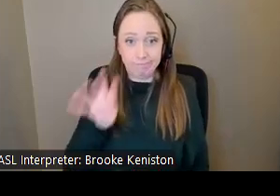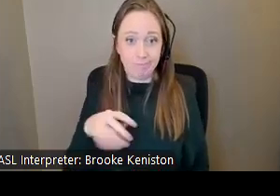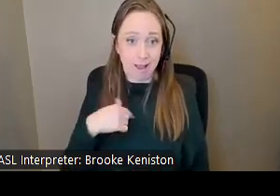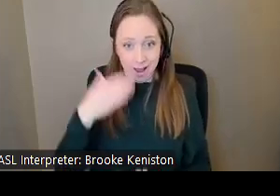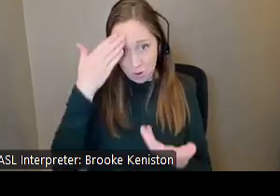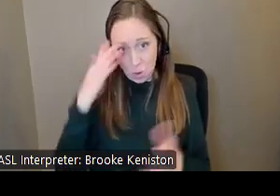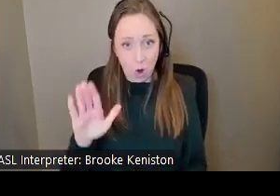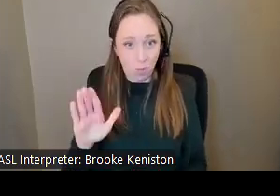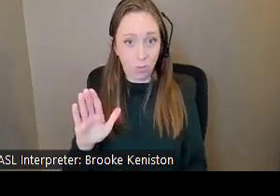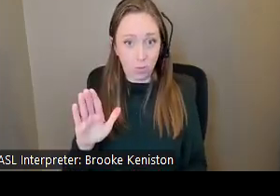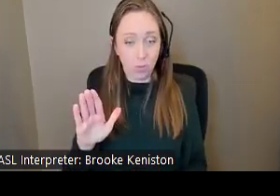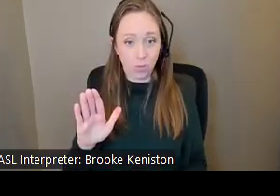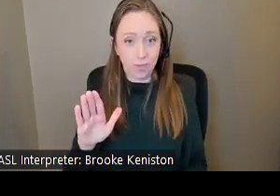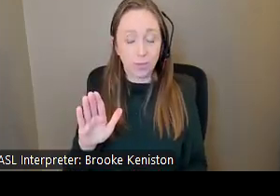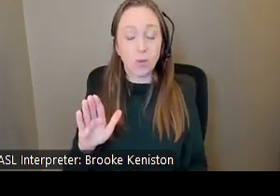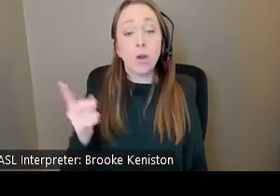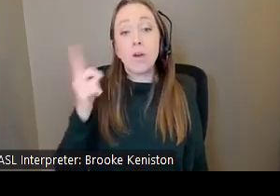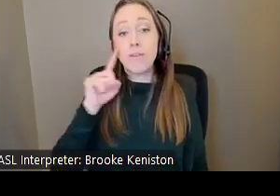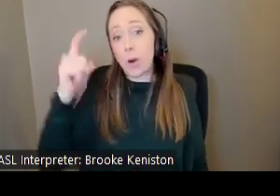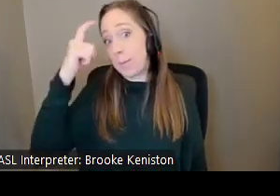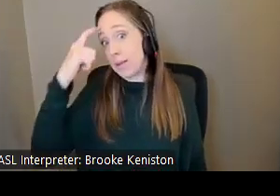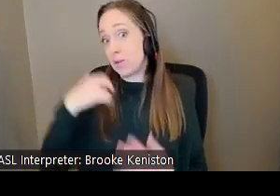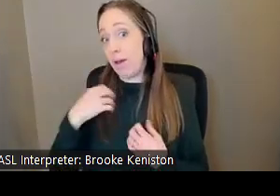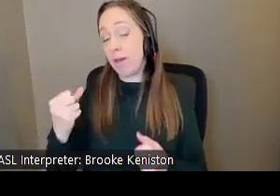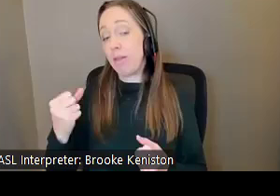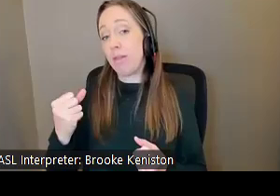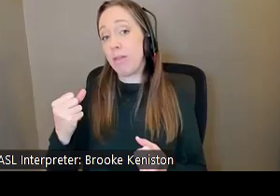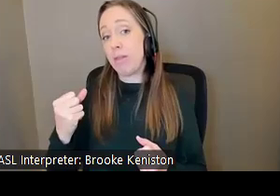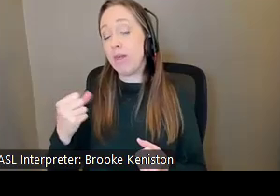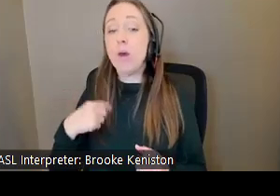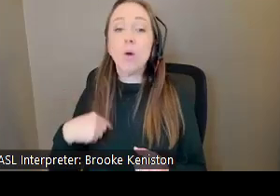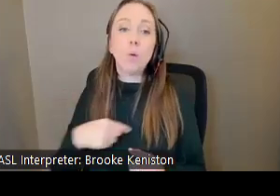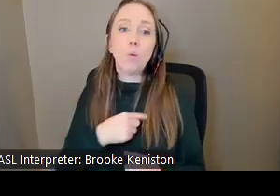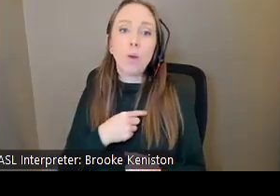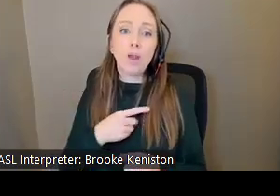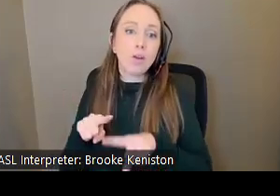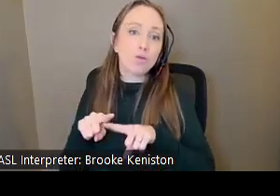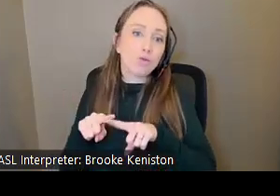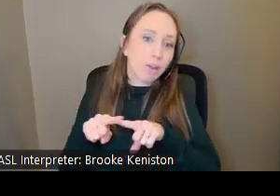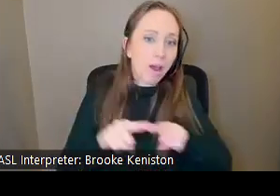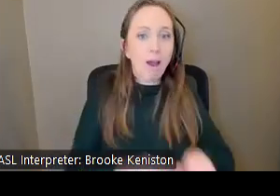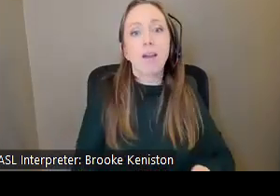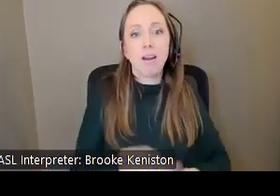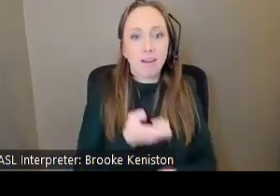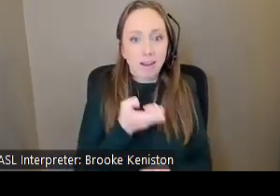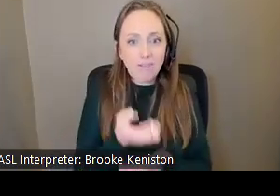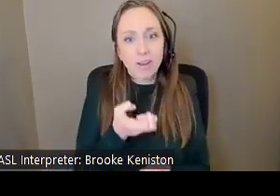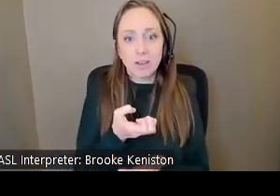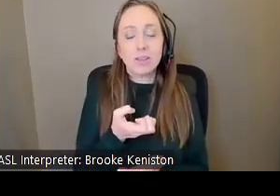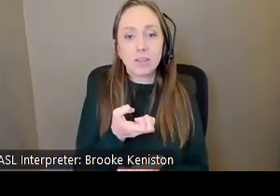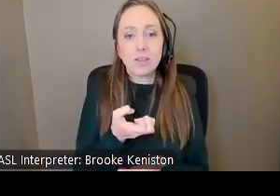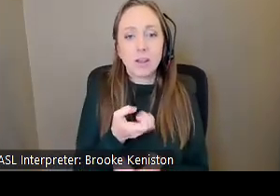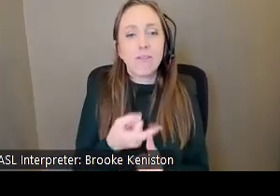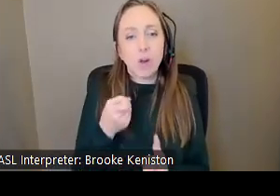our source for mental health is we disproportionately rely on evidence from middle and upper class samples. So a lot of